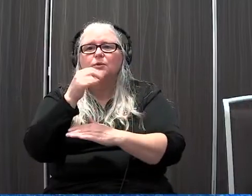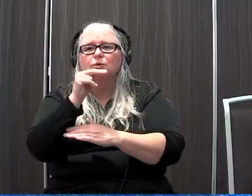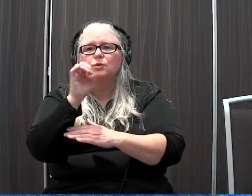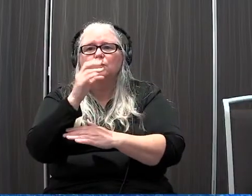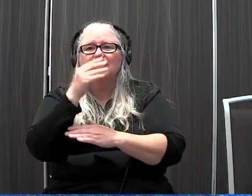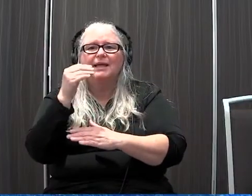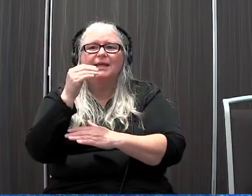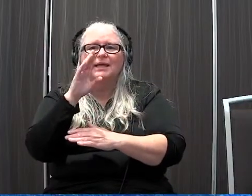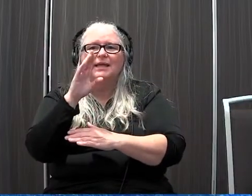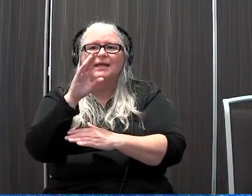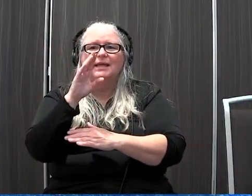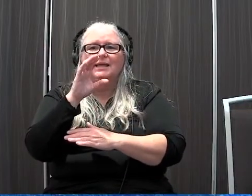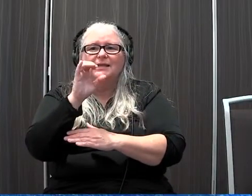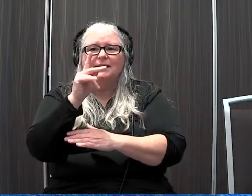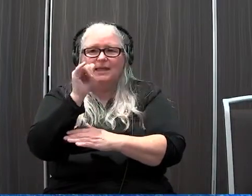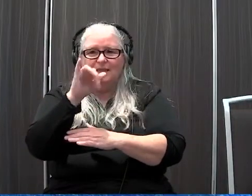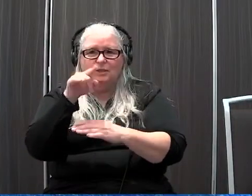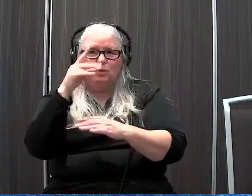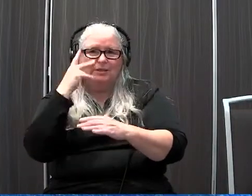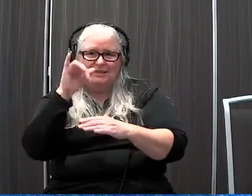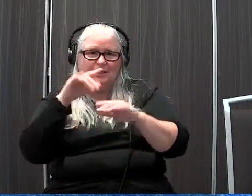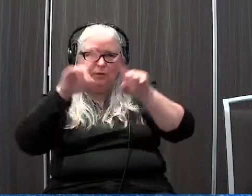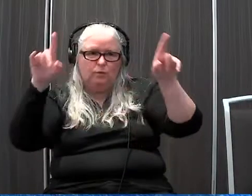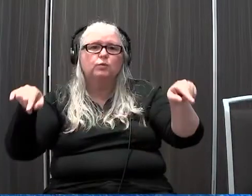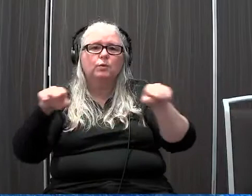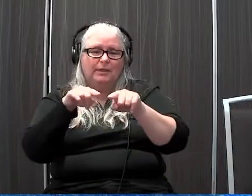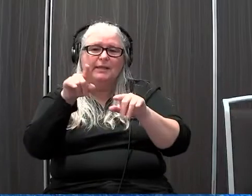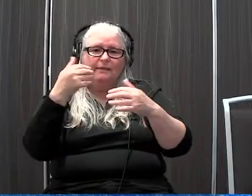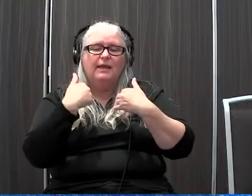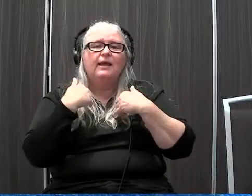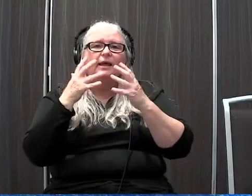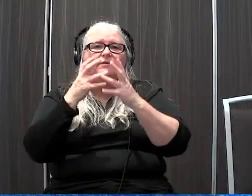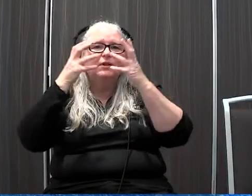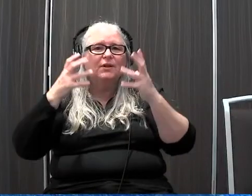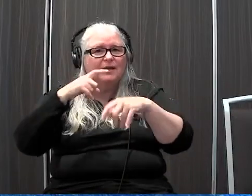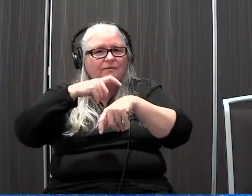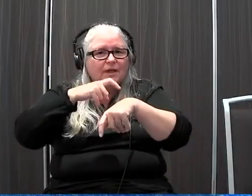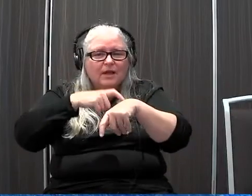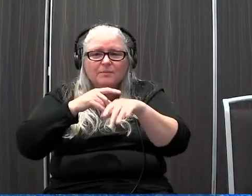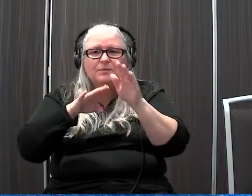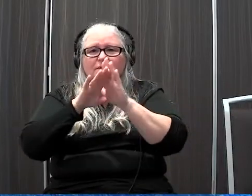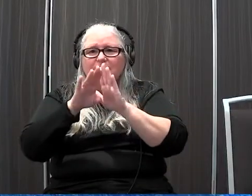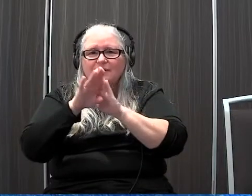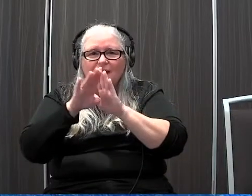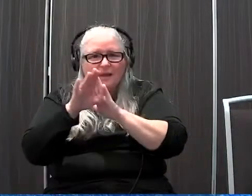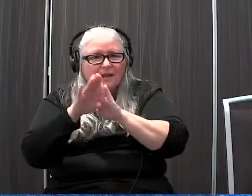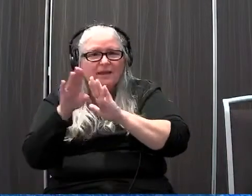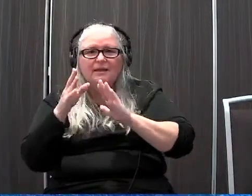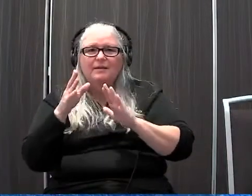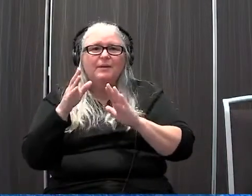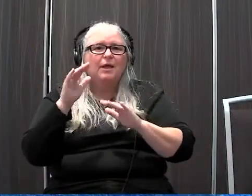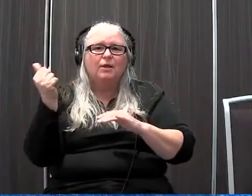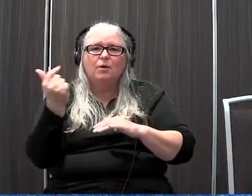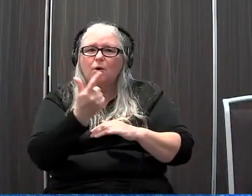Casey Stratton. And they devoted a ton of time to helping me develop this. They rated every single aspect of the checklist at every stage